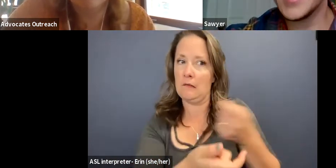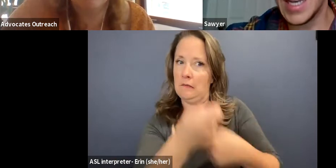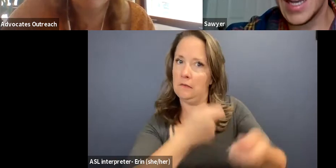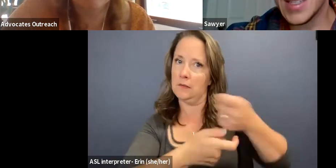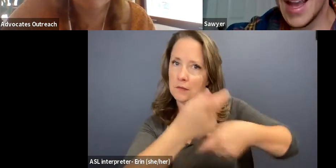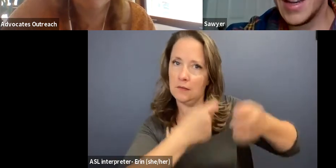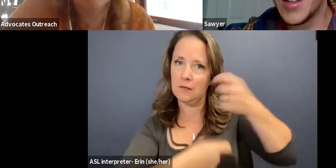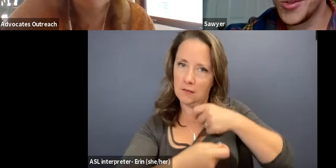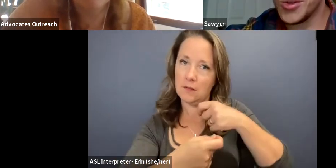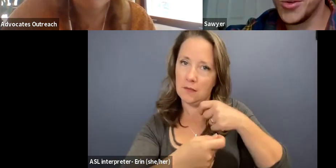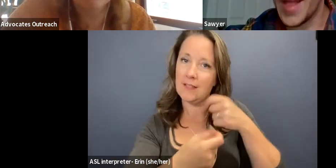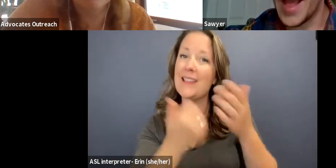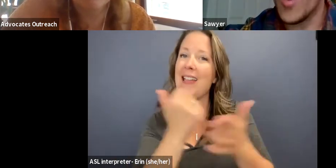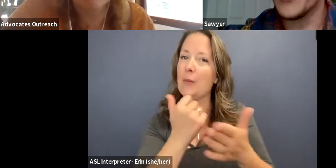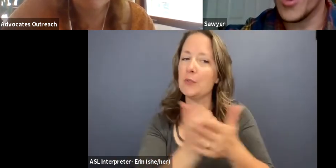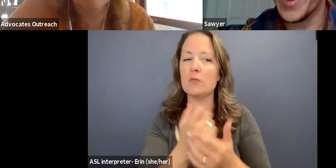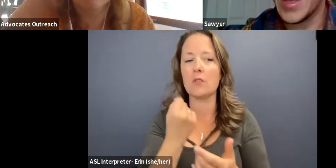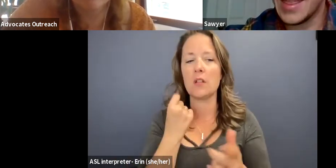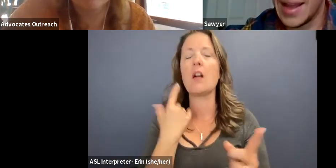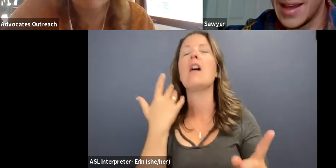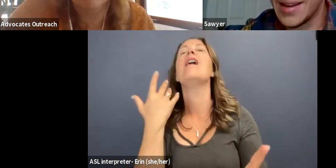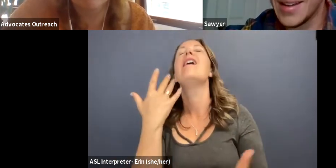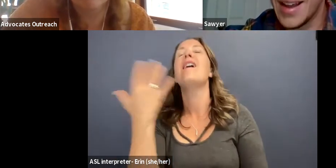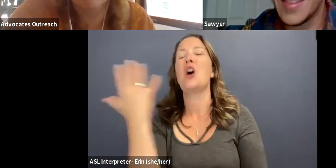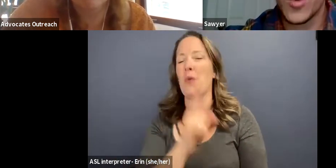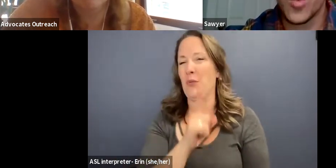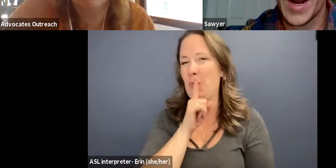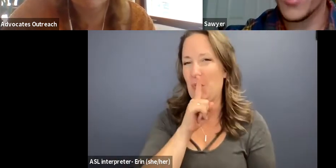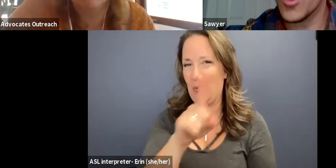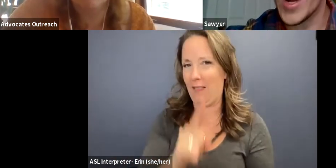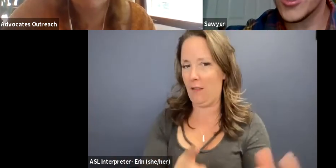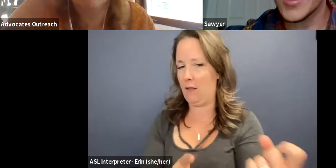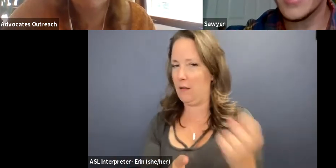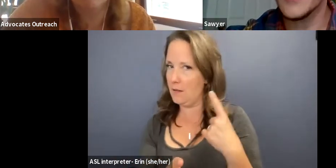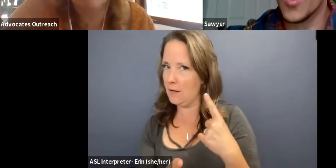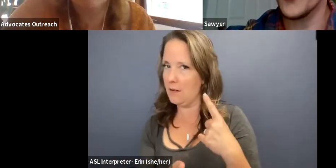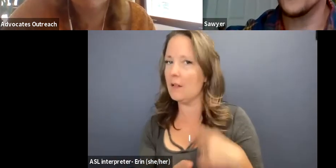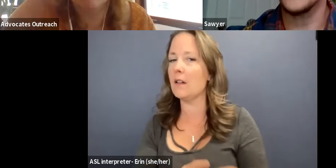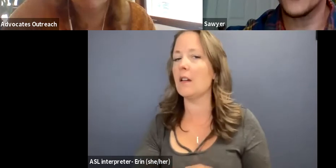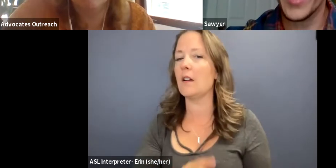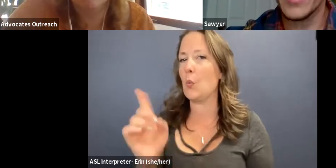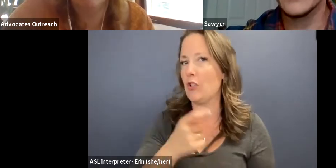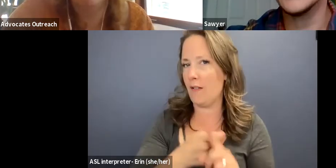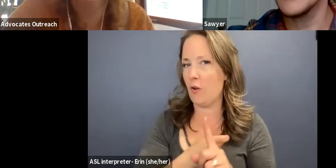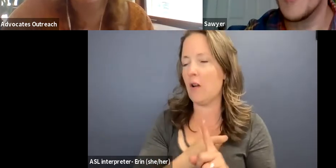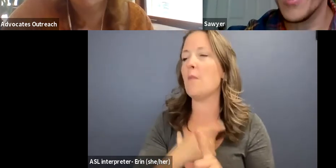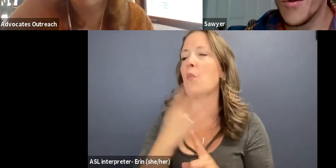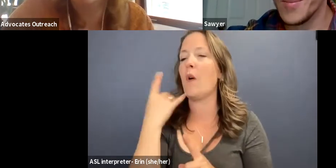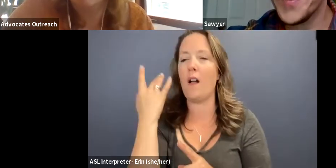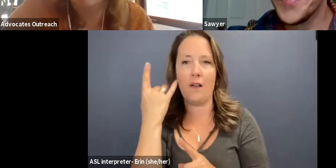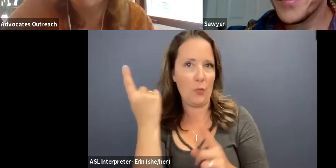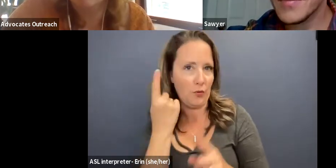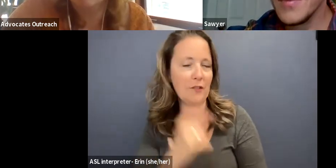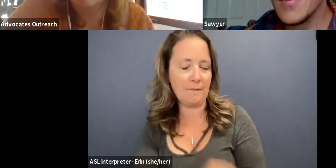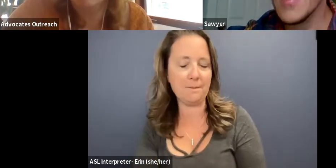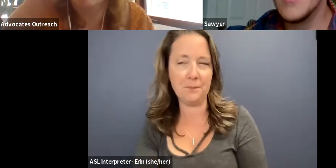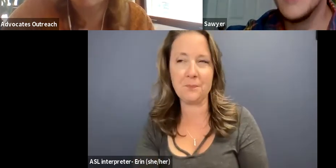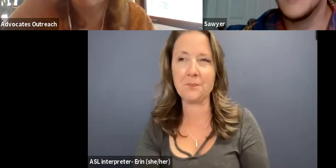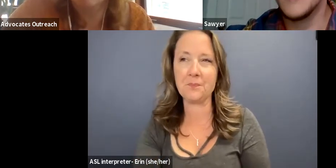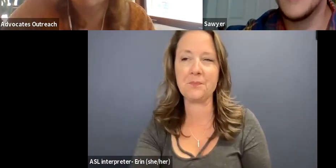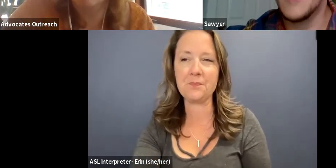Berenstain Bears go out for the team. So it was like brother and sister bear are playing baseball, and